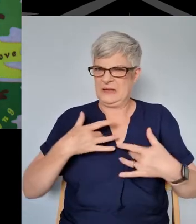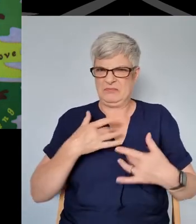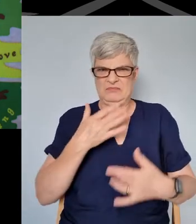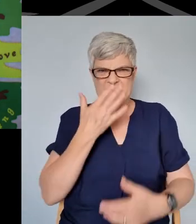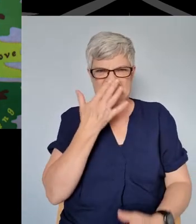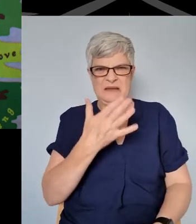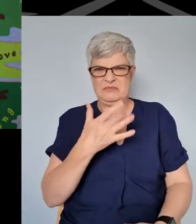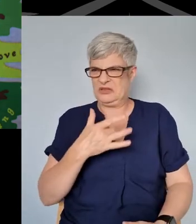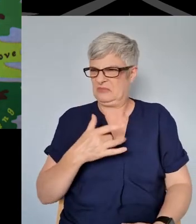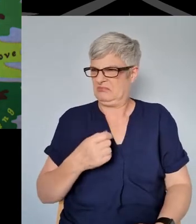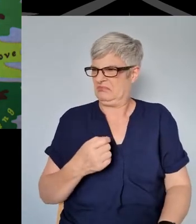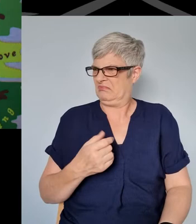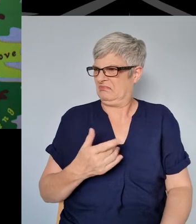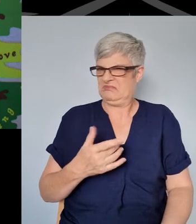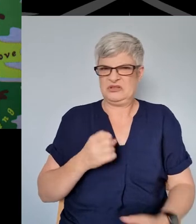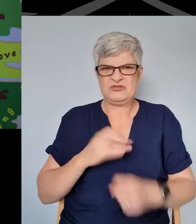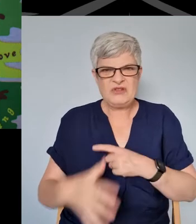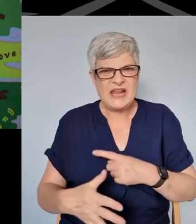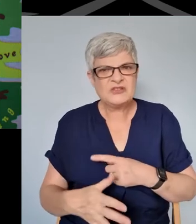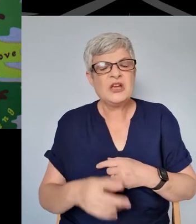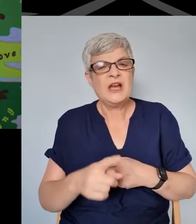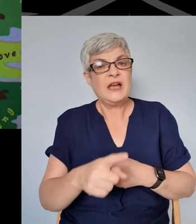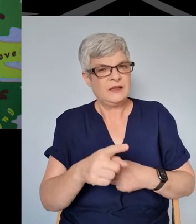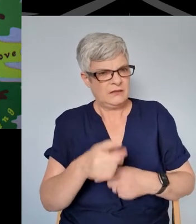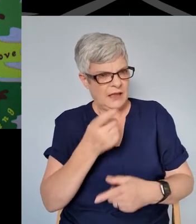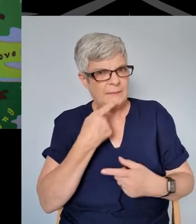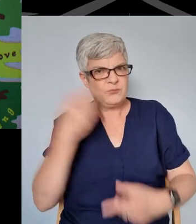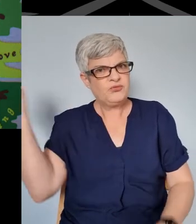to preach to these pile of bones.